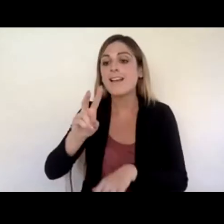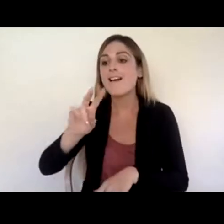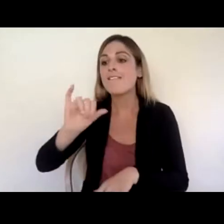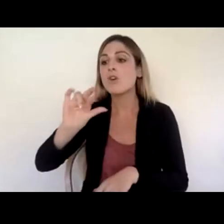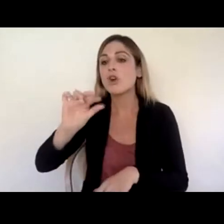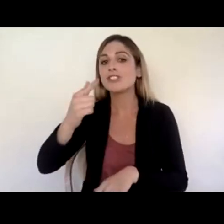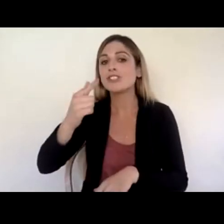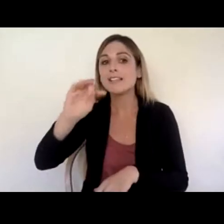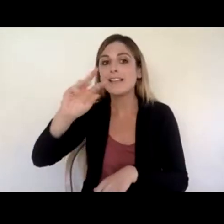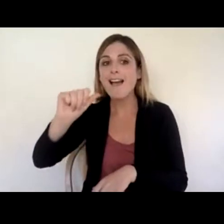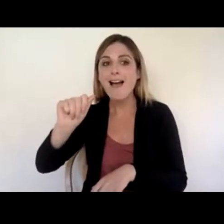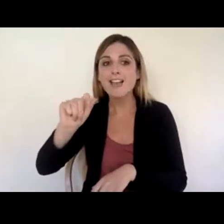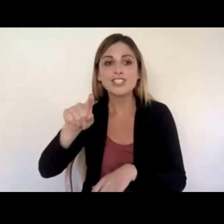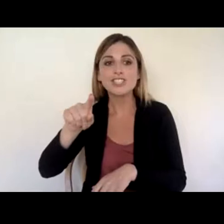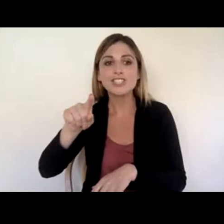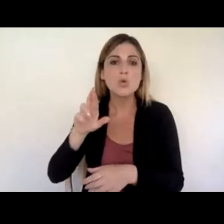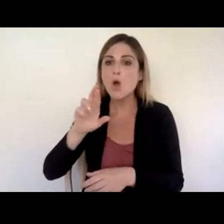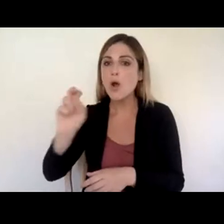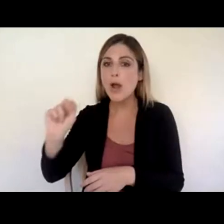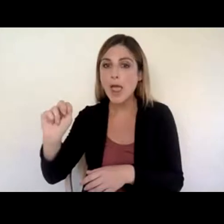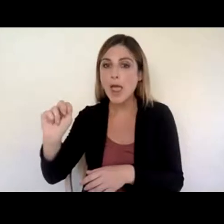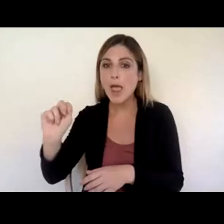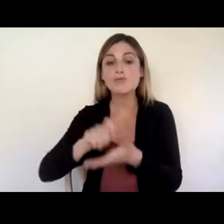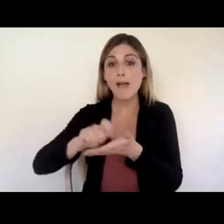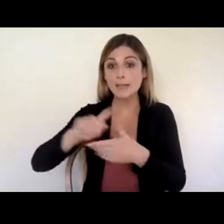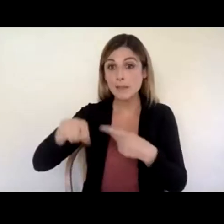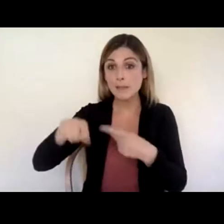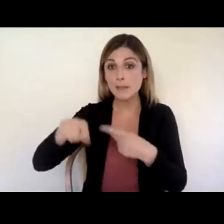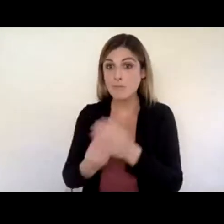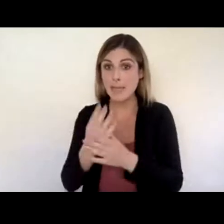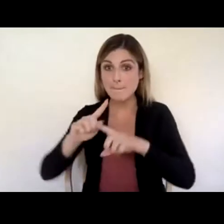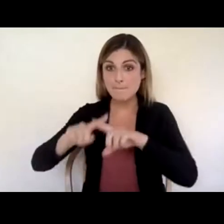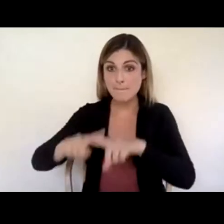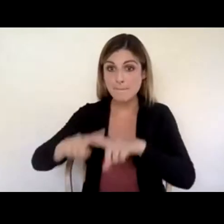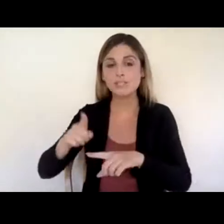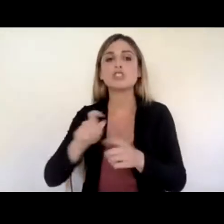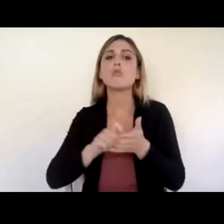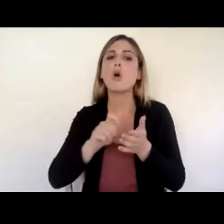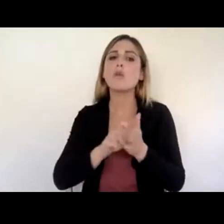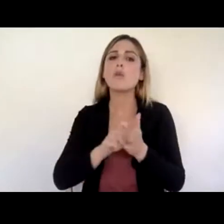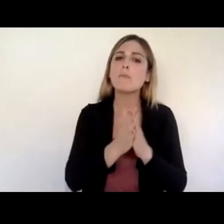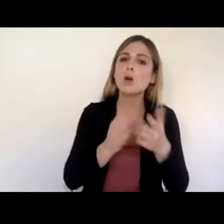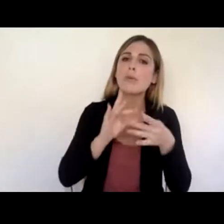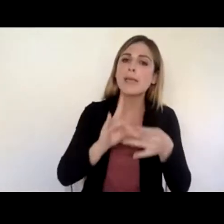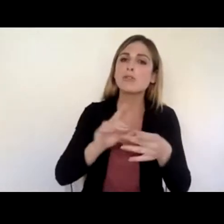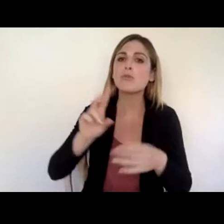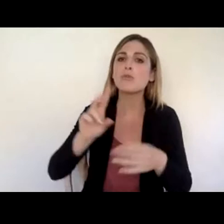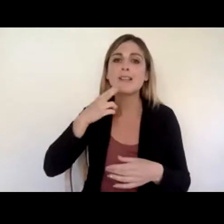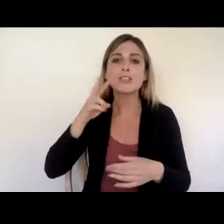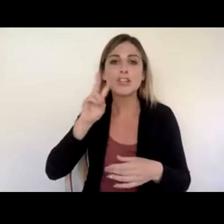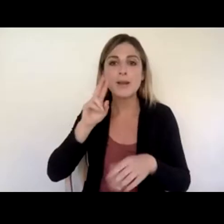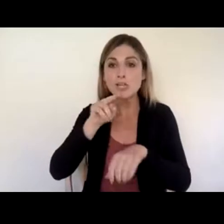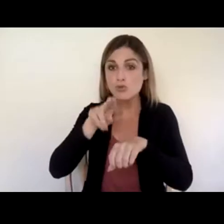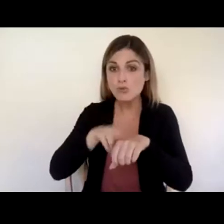diet for both consumers and health professionals. She co-authored a textbook on vegetarian nutrition and twice co-authored the Academy of Nutrition